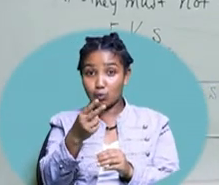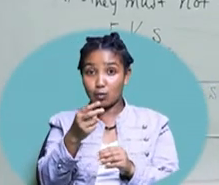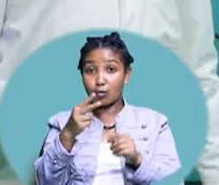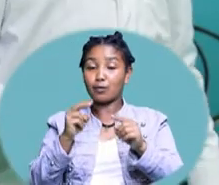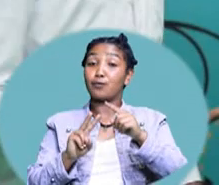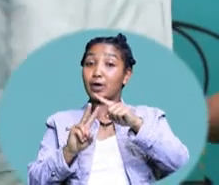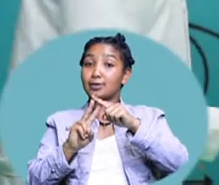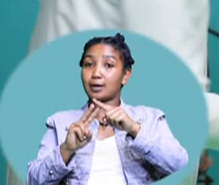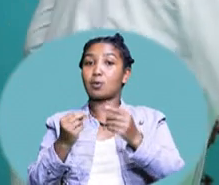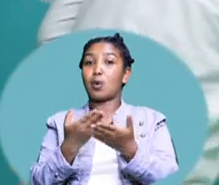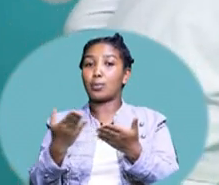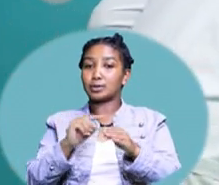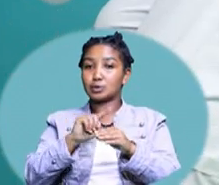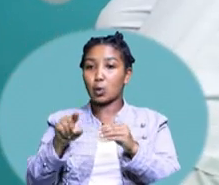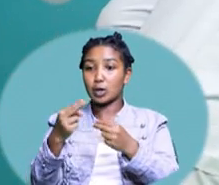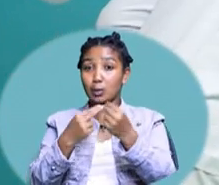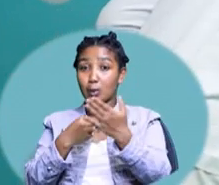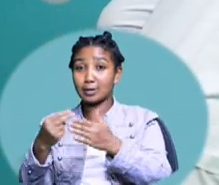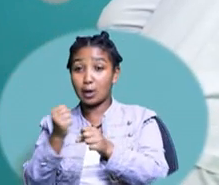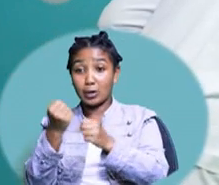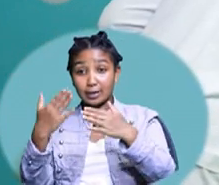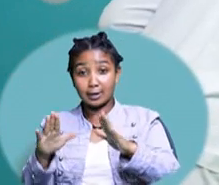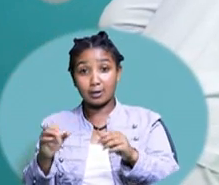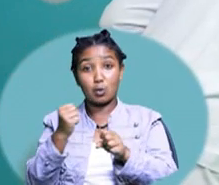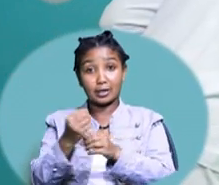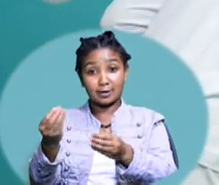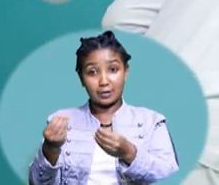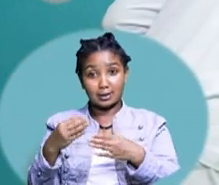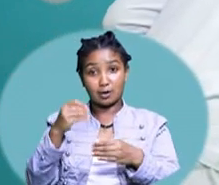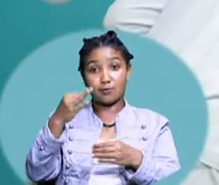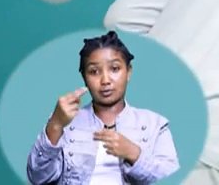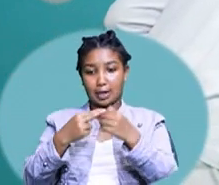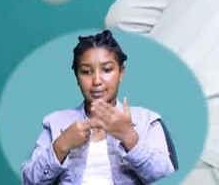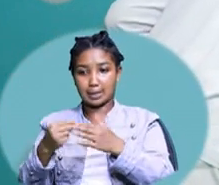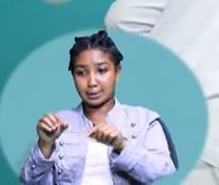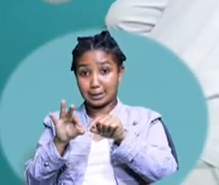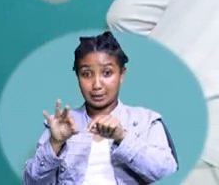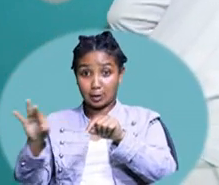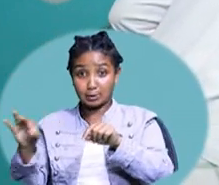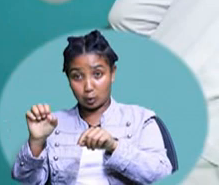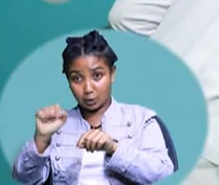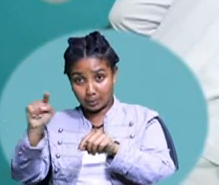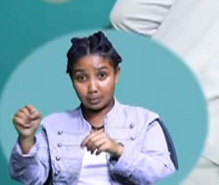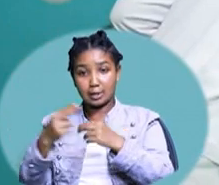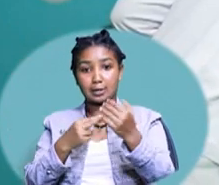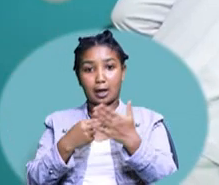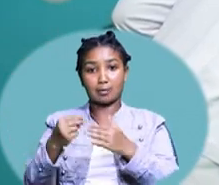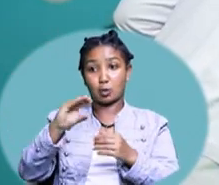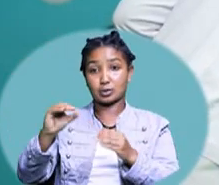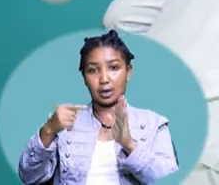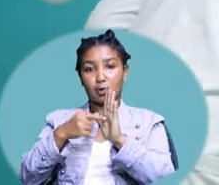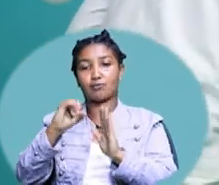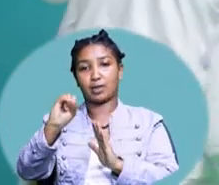vector components. Therefore, when we calculate the work done, work is given as force times displacement times cosine